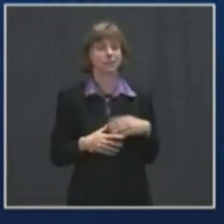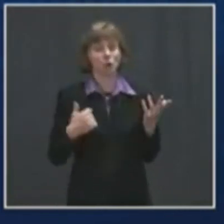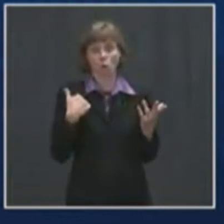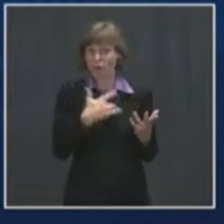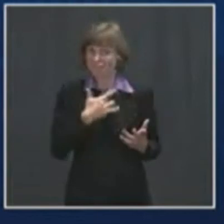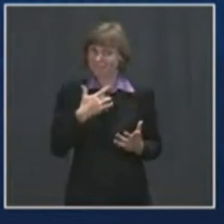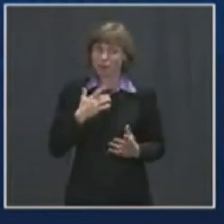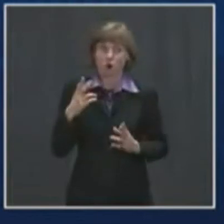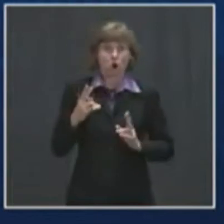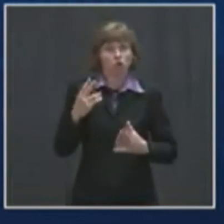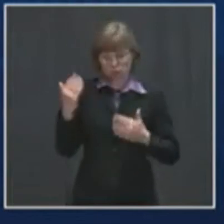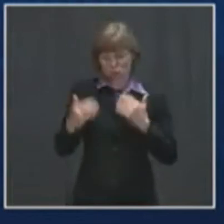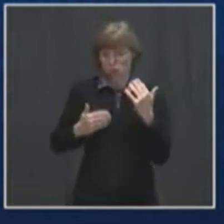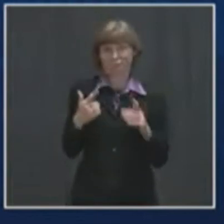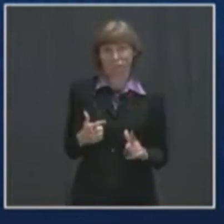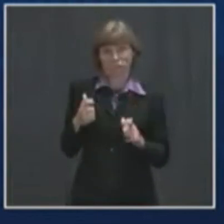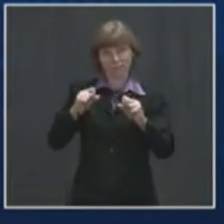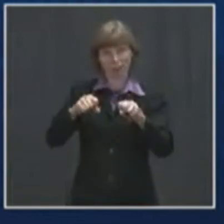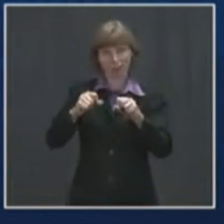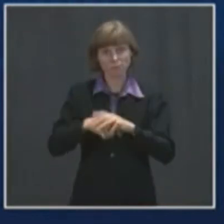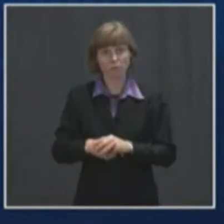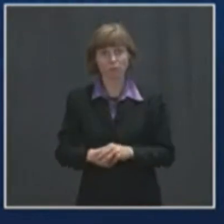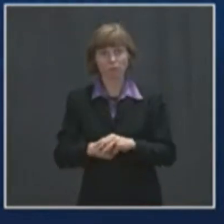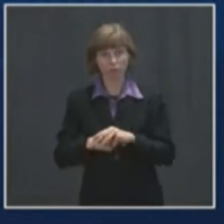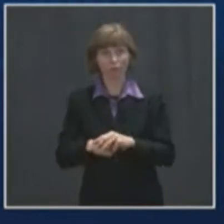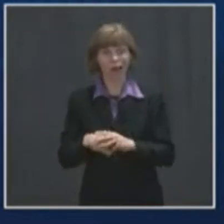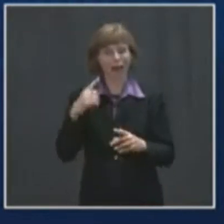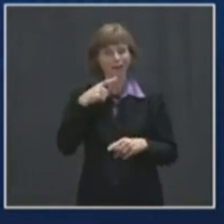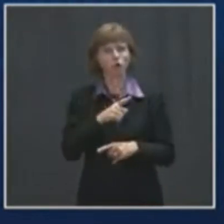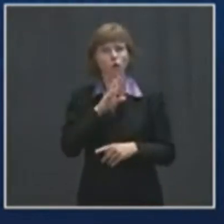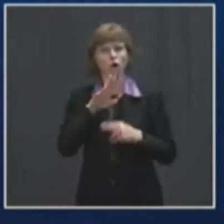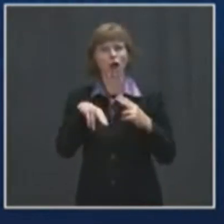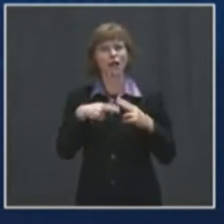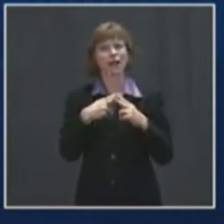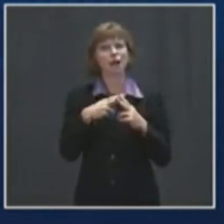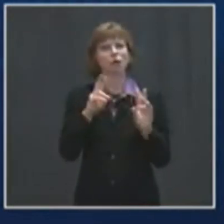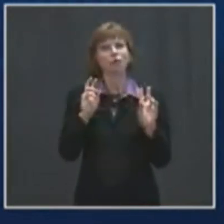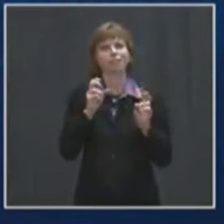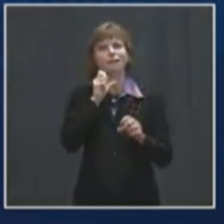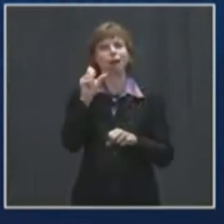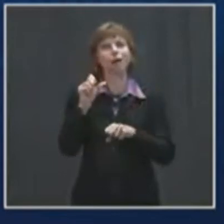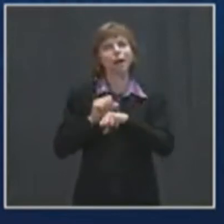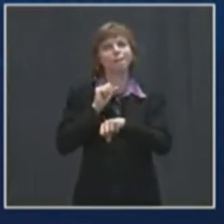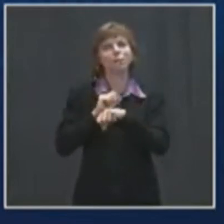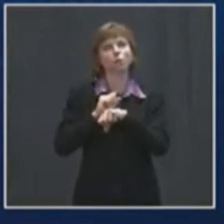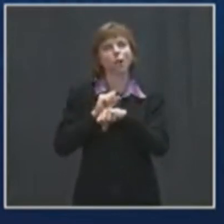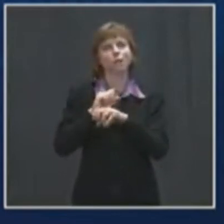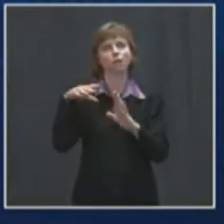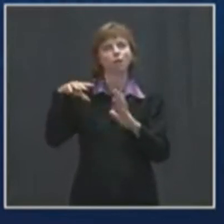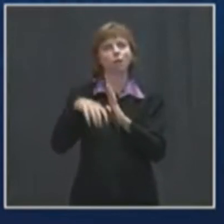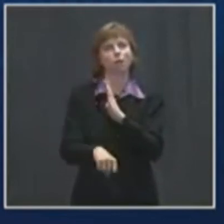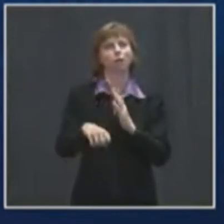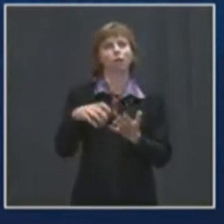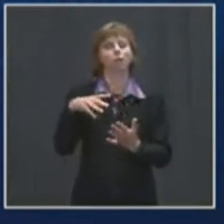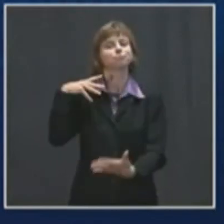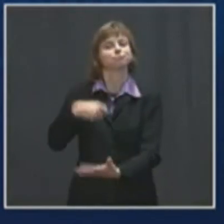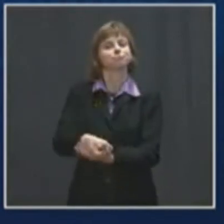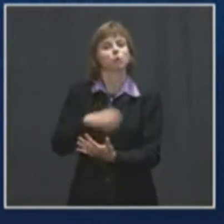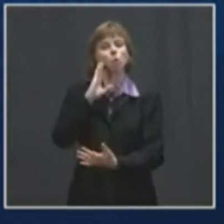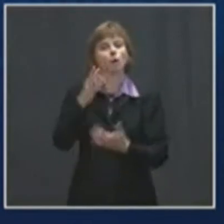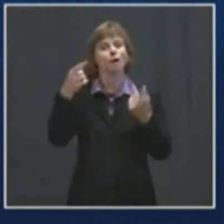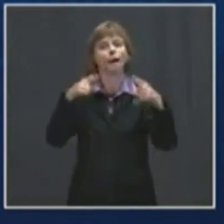to move it forward as quickly as possible. And I think what you're referring to is kind of the unemployment cliff that will hit in March. But certainly we